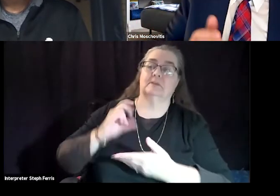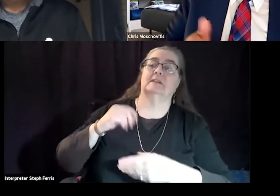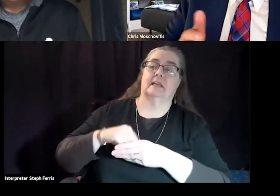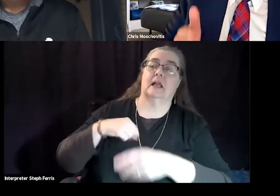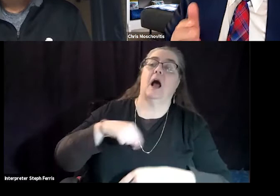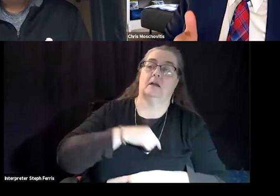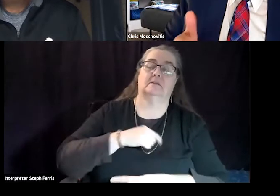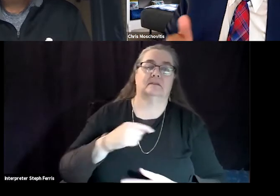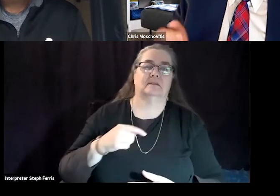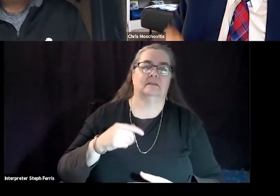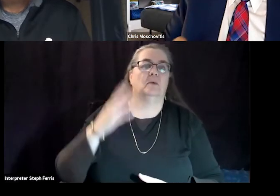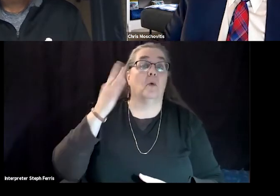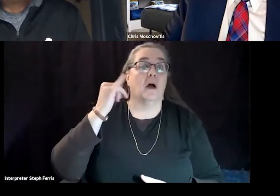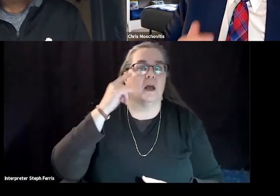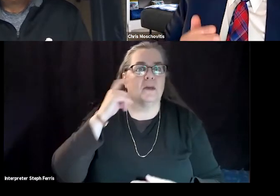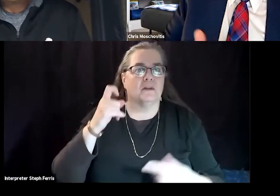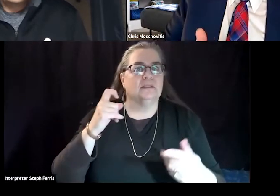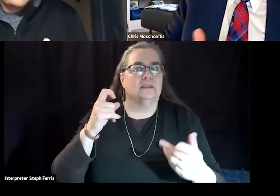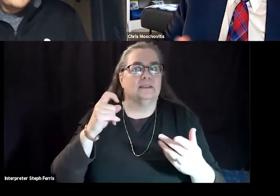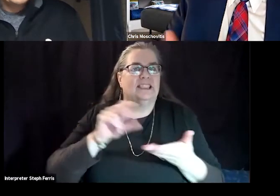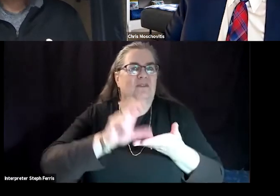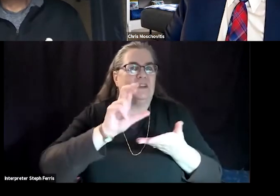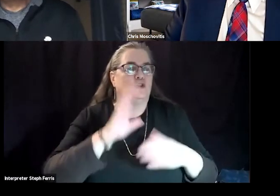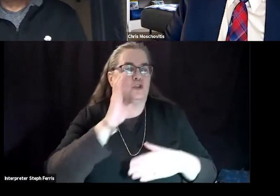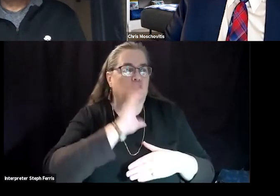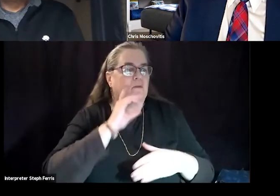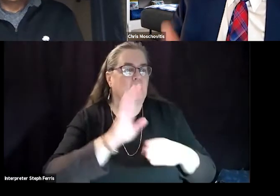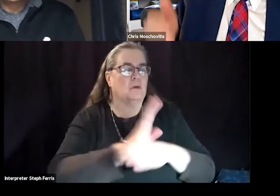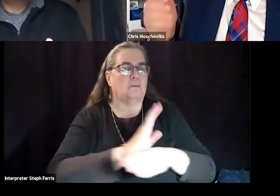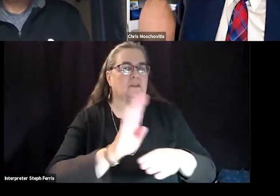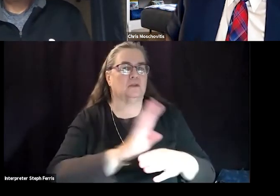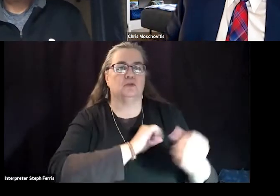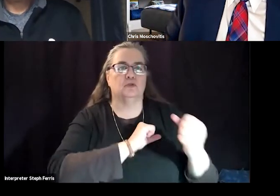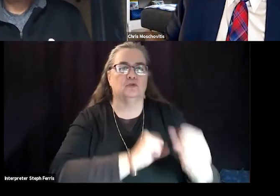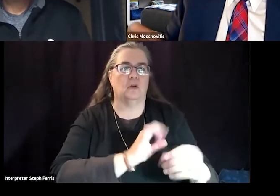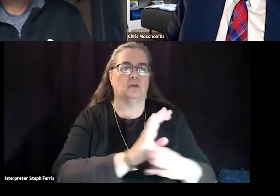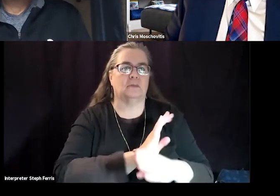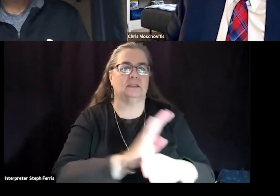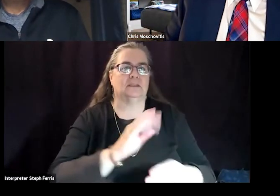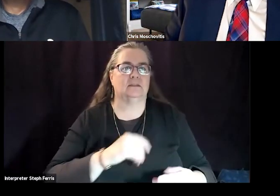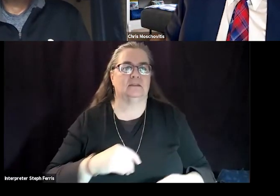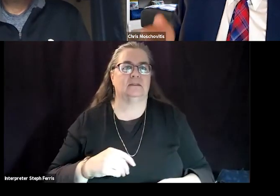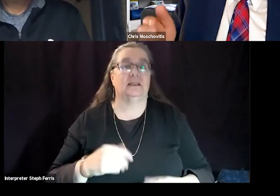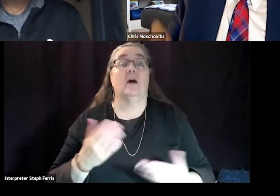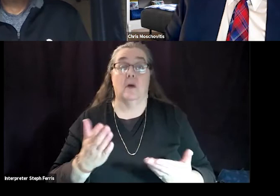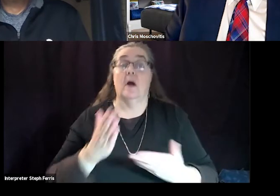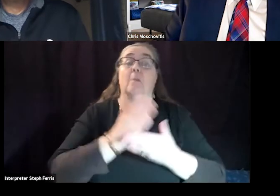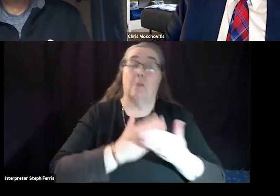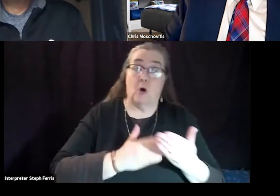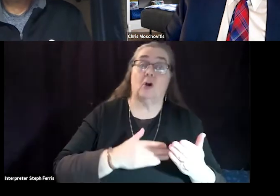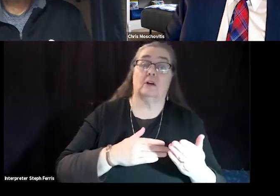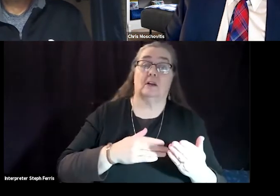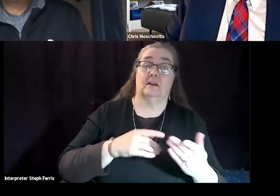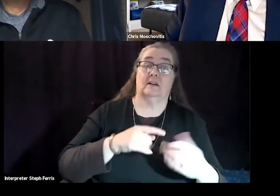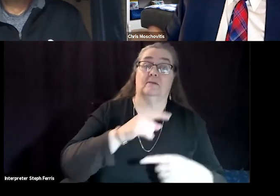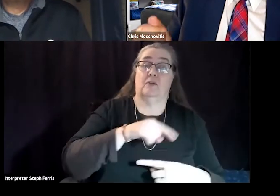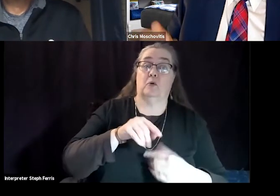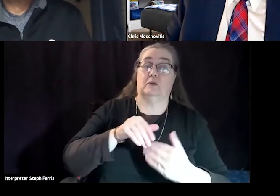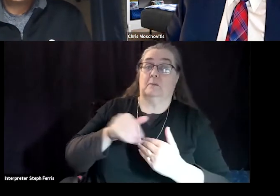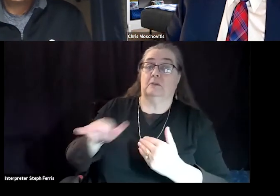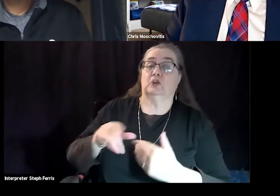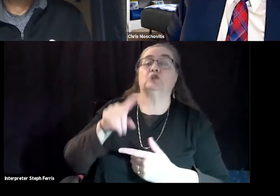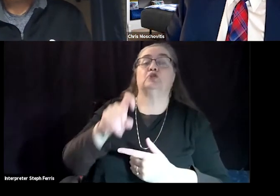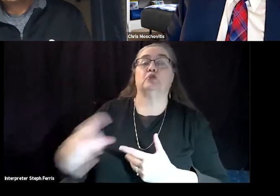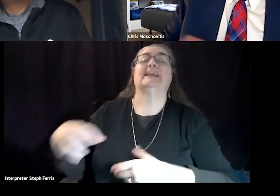Part of these metrics that are being submitted by these companies need to be, what is your cybersecurity posture?